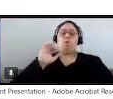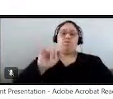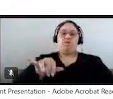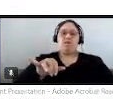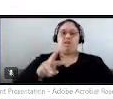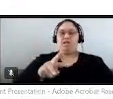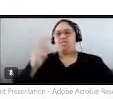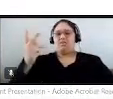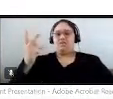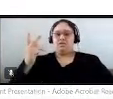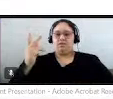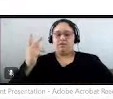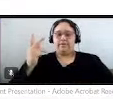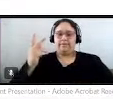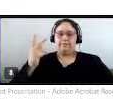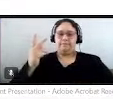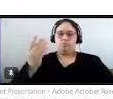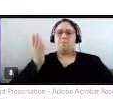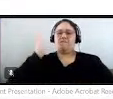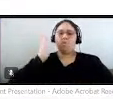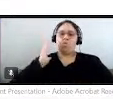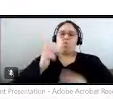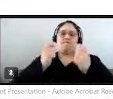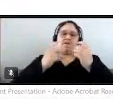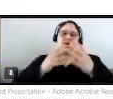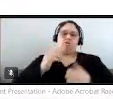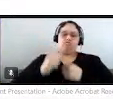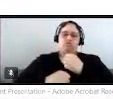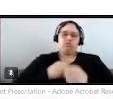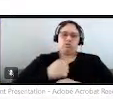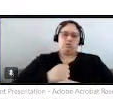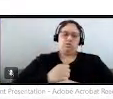the past financial year.